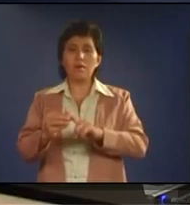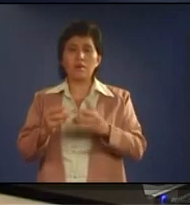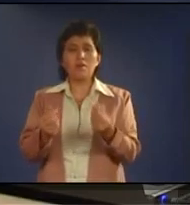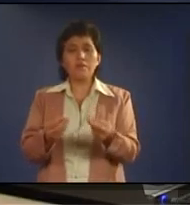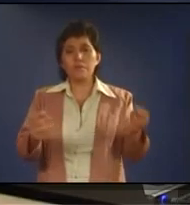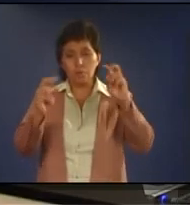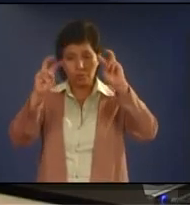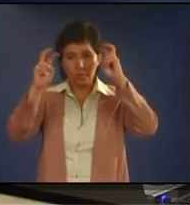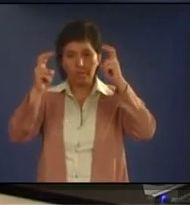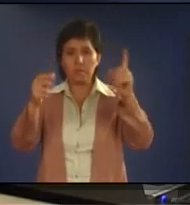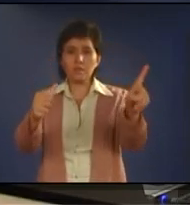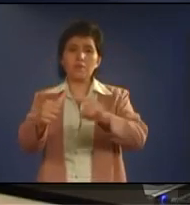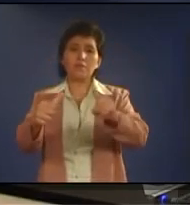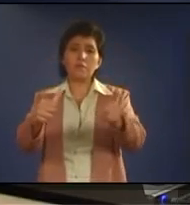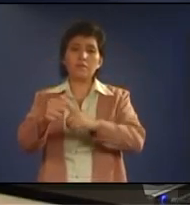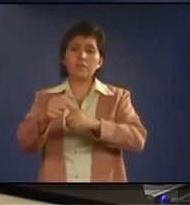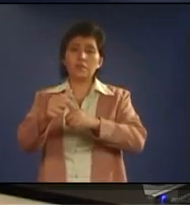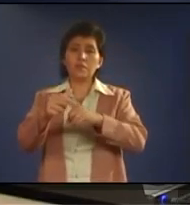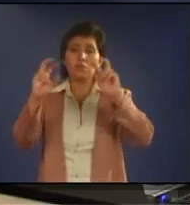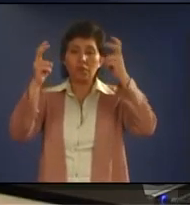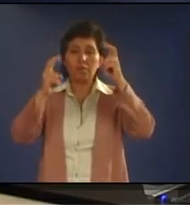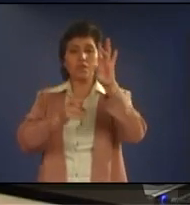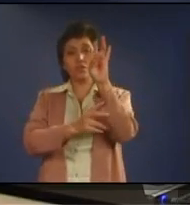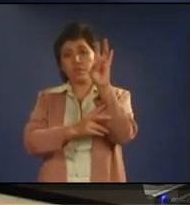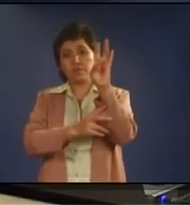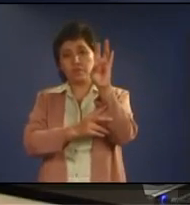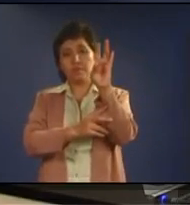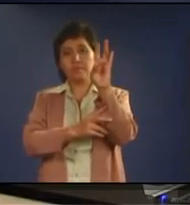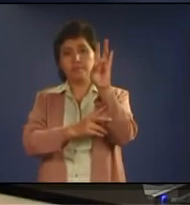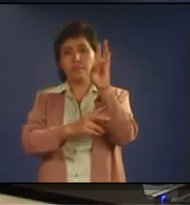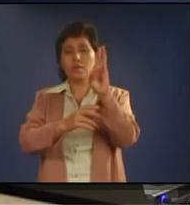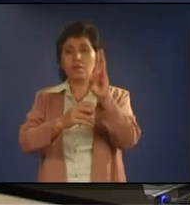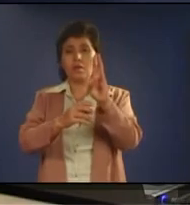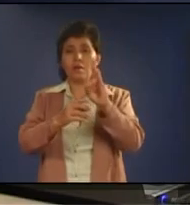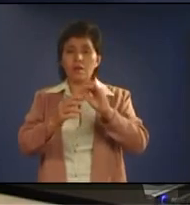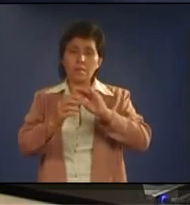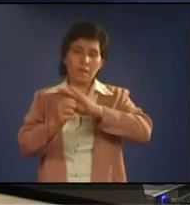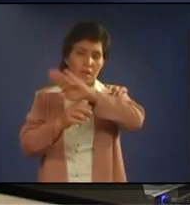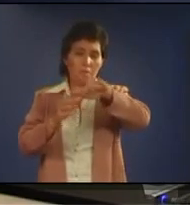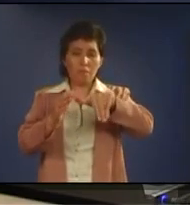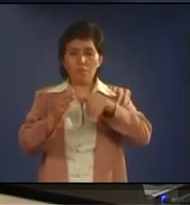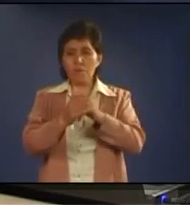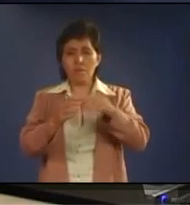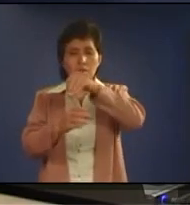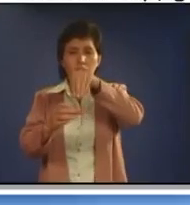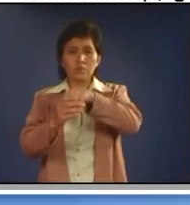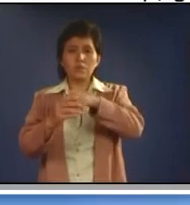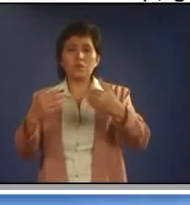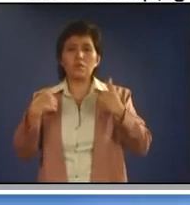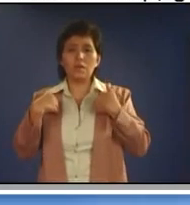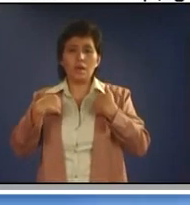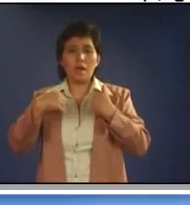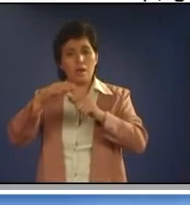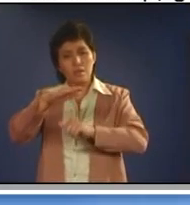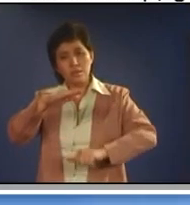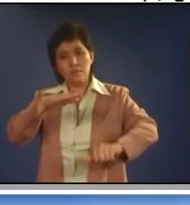topics. The first one will be on the topic 7. Topic 7 will cover on the group. Basically, what